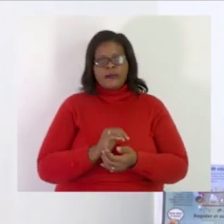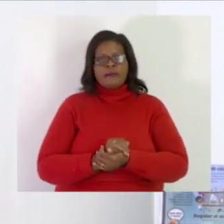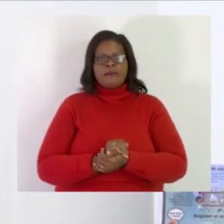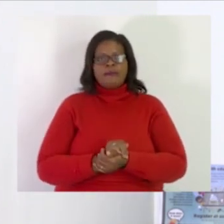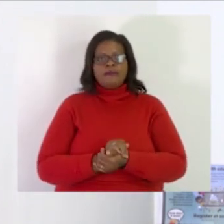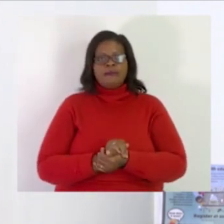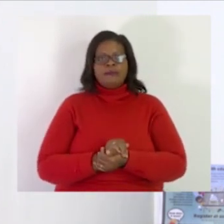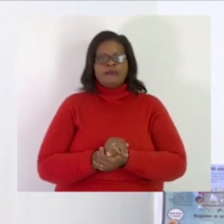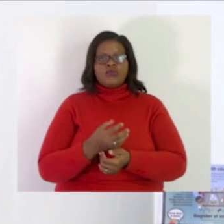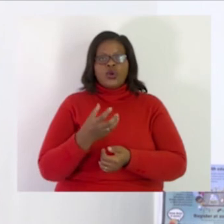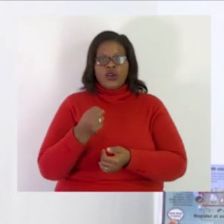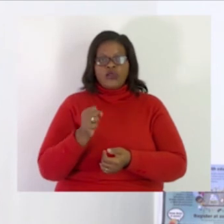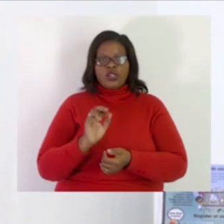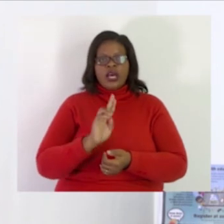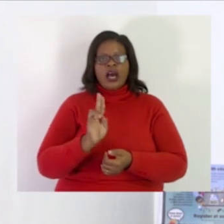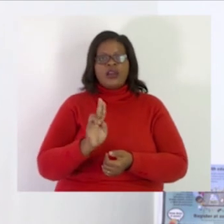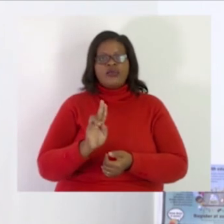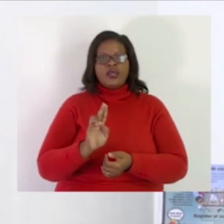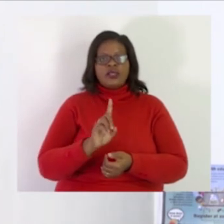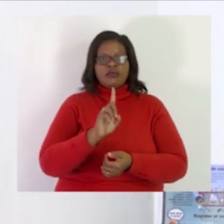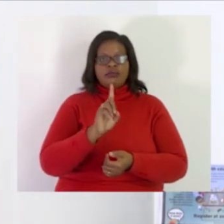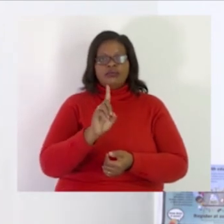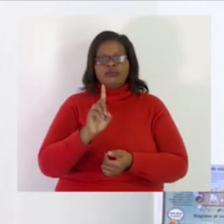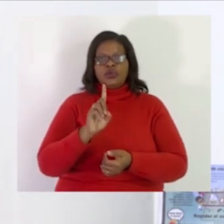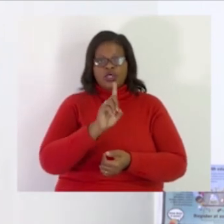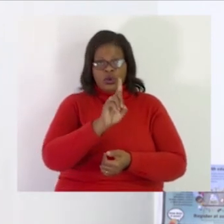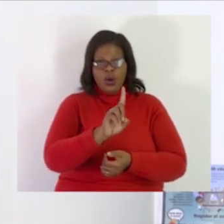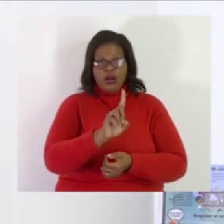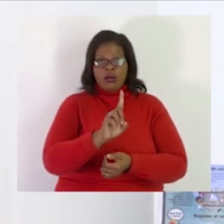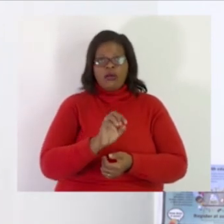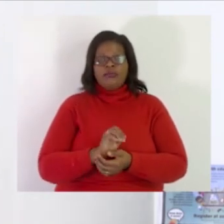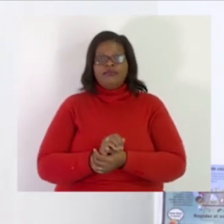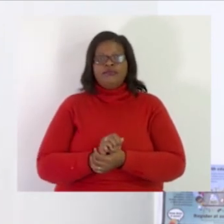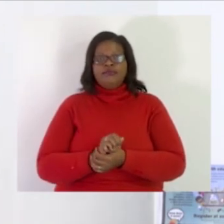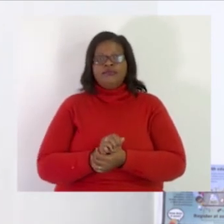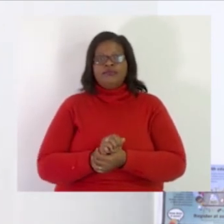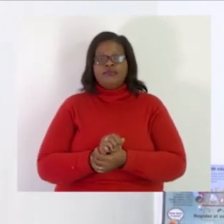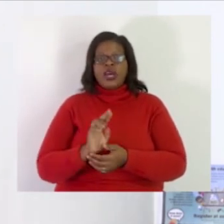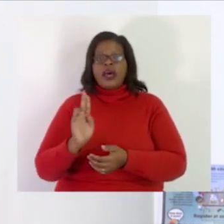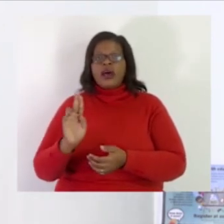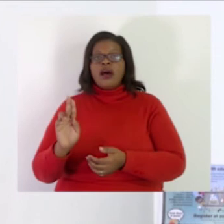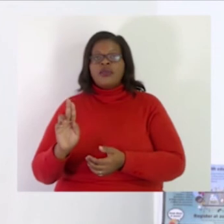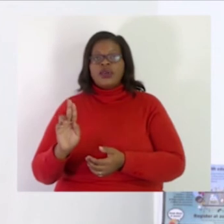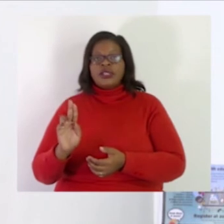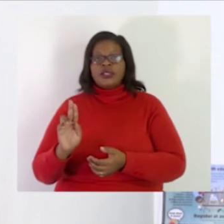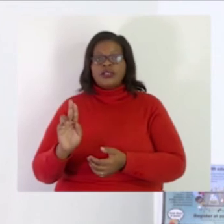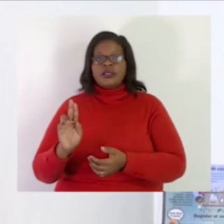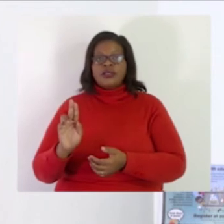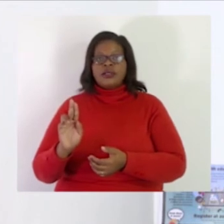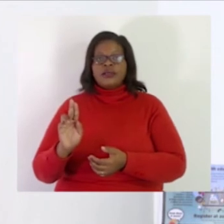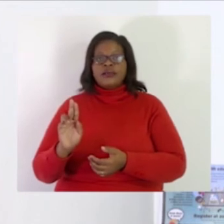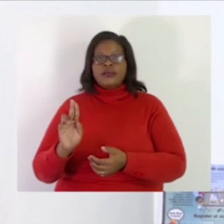there is 100 here, 100, which is a 1, 100, which is a 1, and